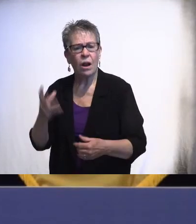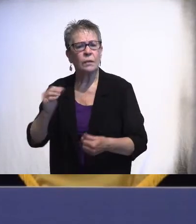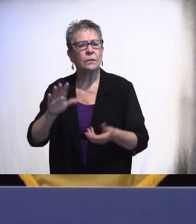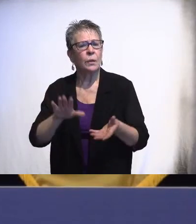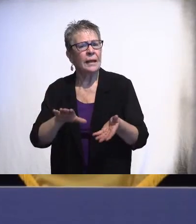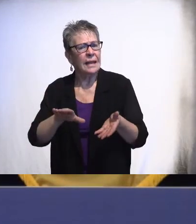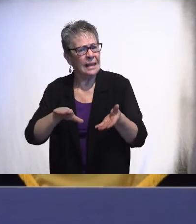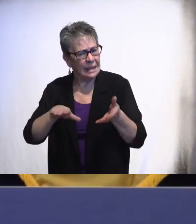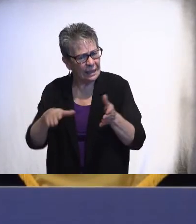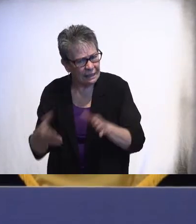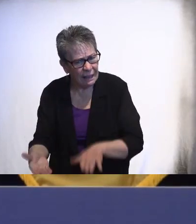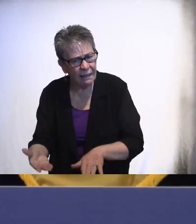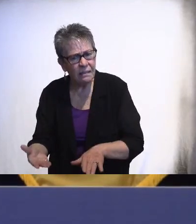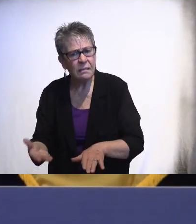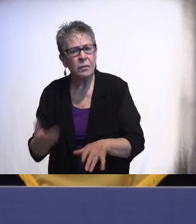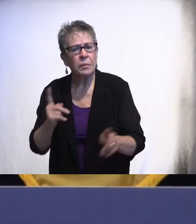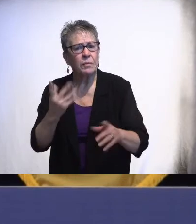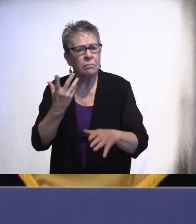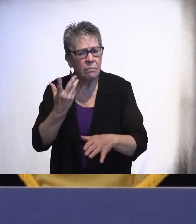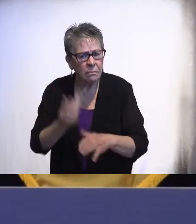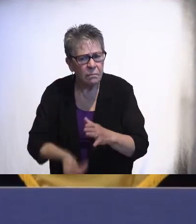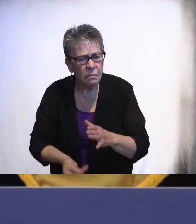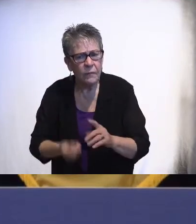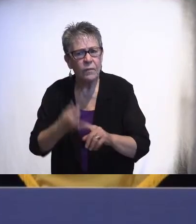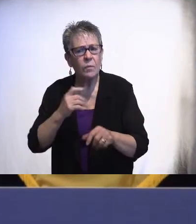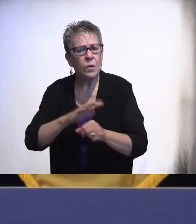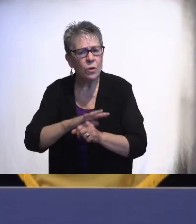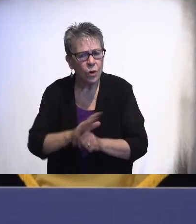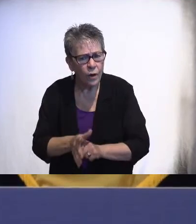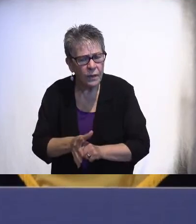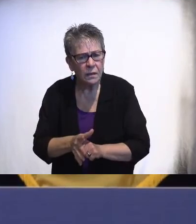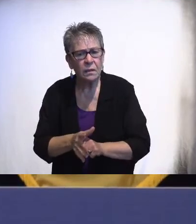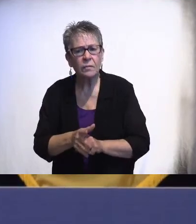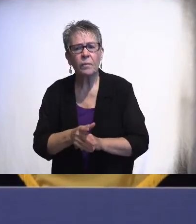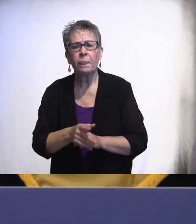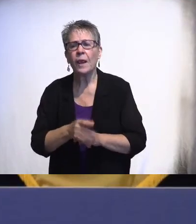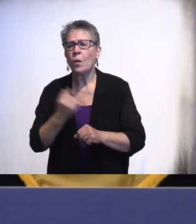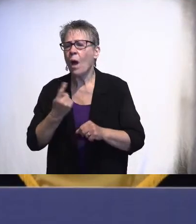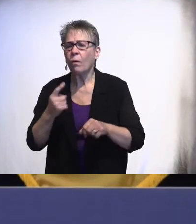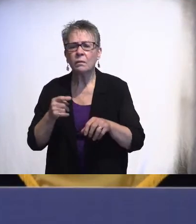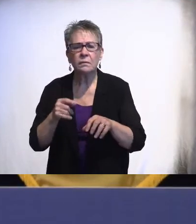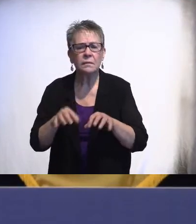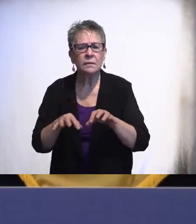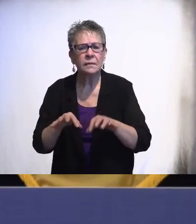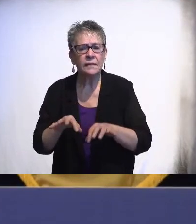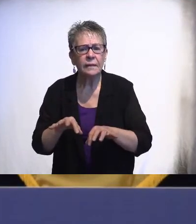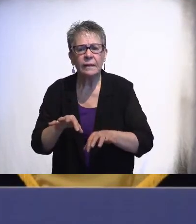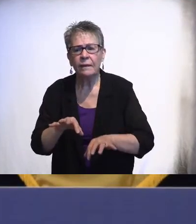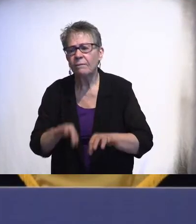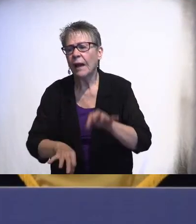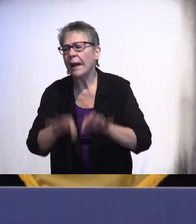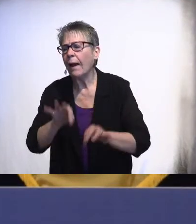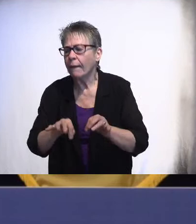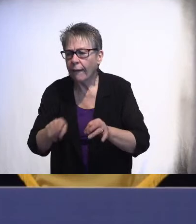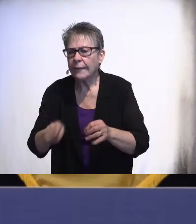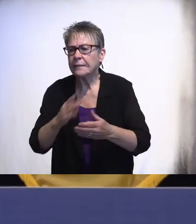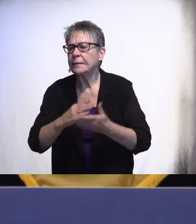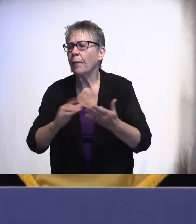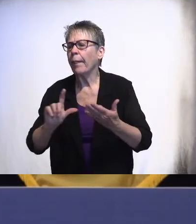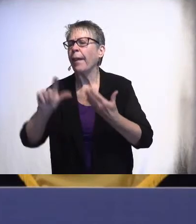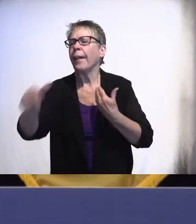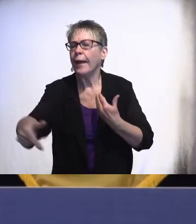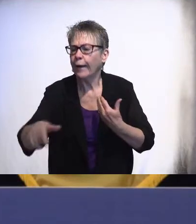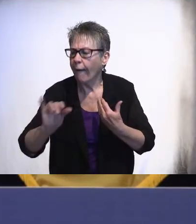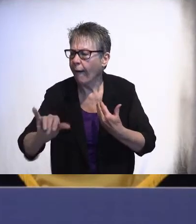indicator, Judy, right? They're going to come in as the last sad, tragic data point in what a period in this